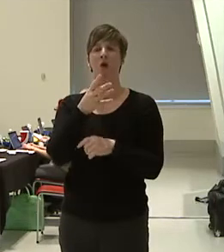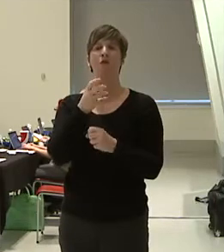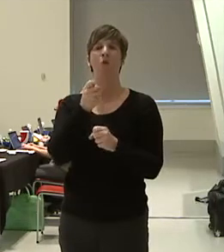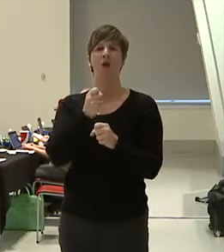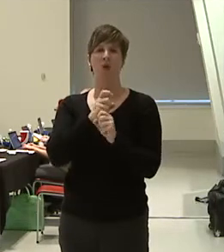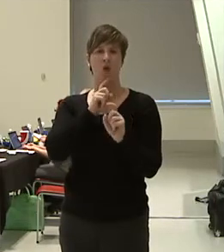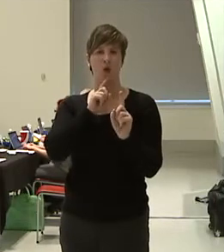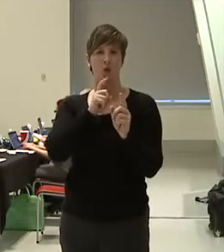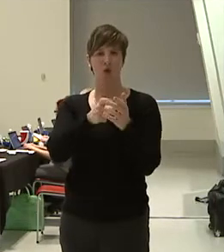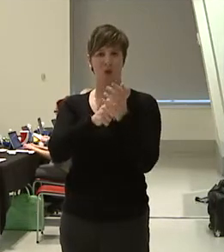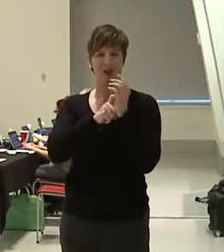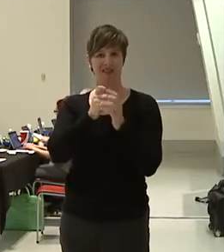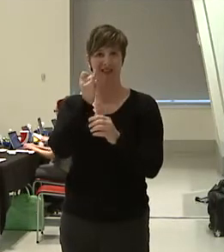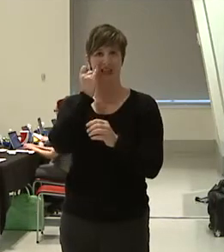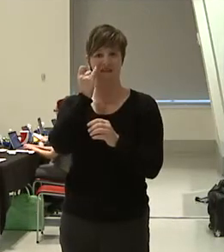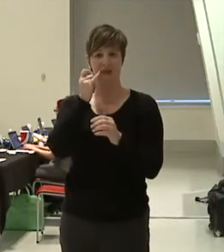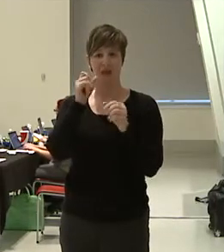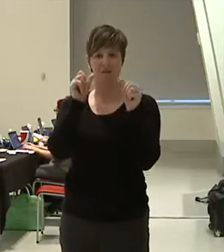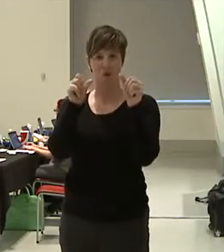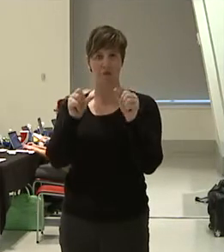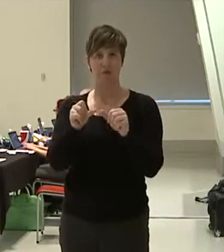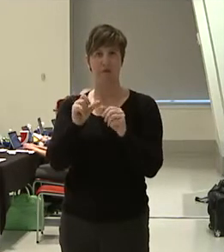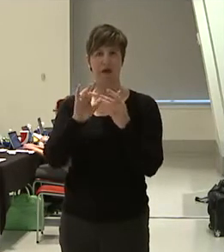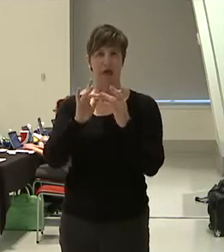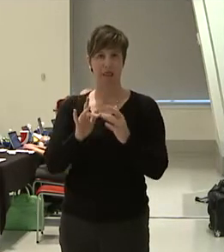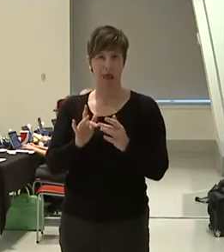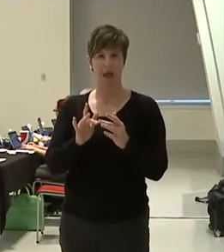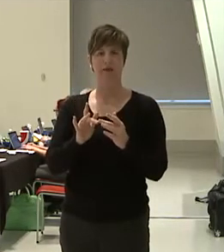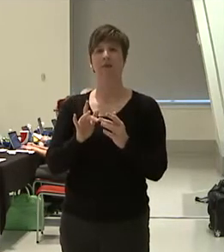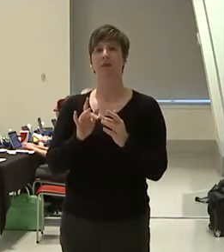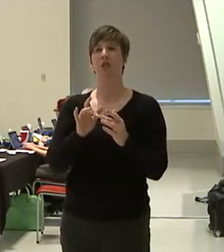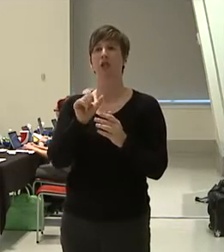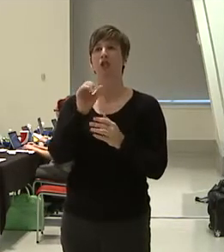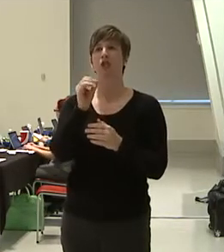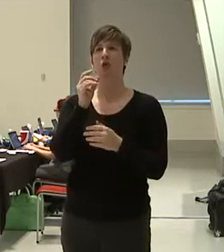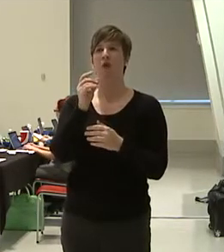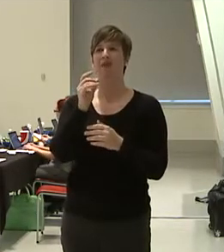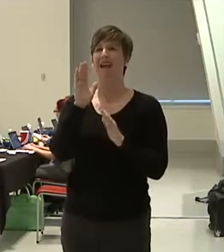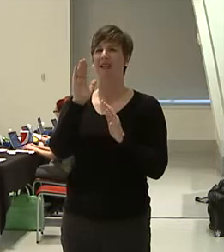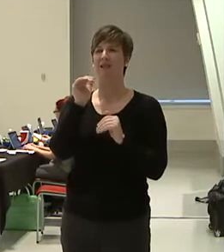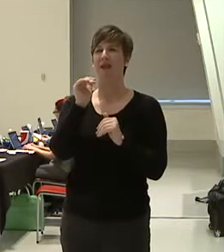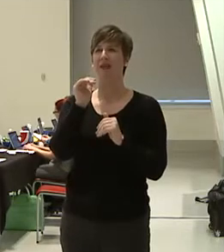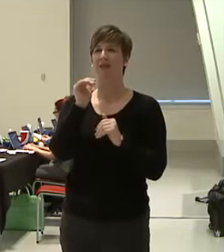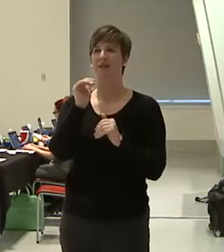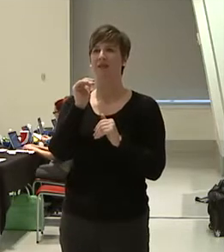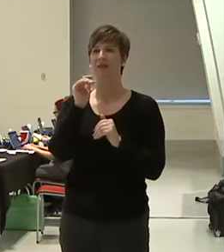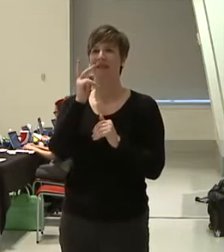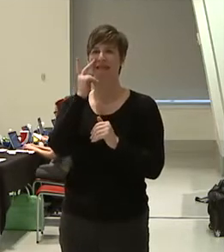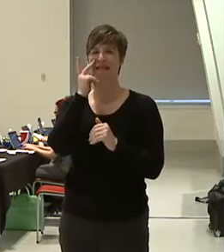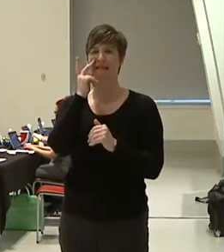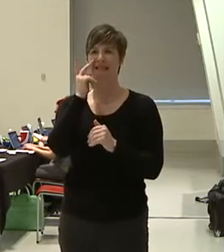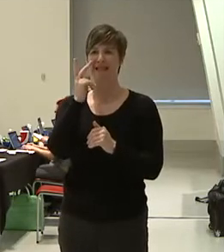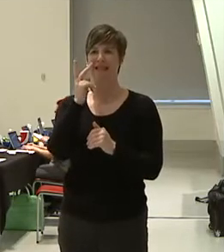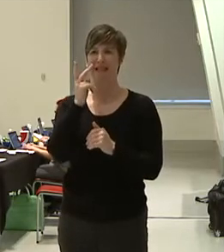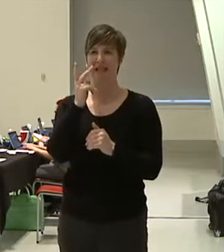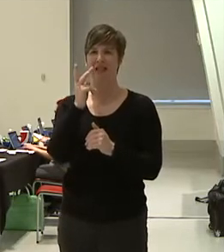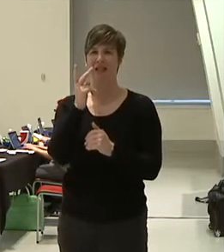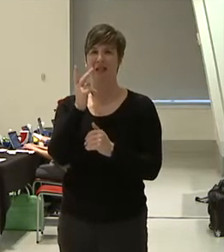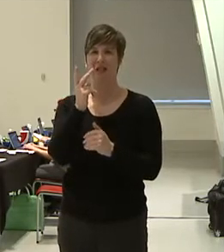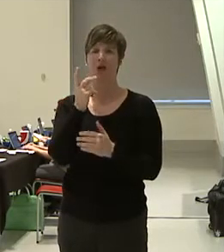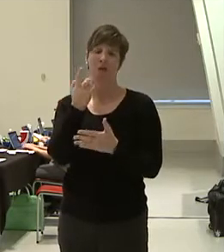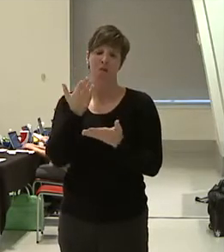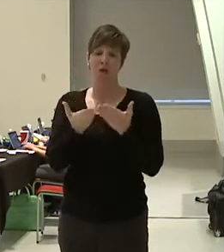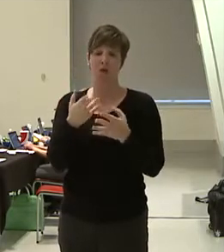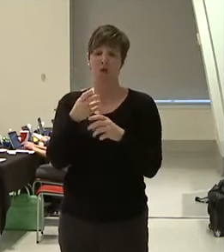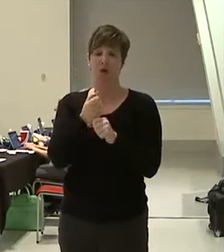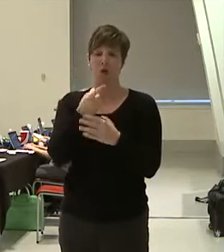the information online. And so I suspect you'll see a lot, you may get your wish, Mr. Spiker, about getting a